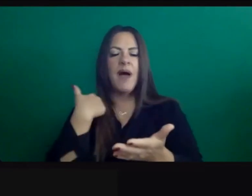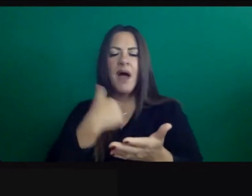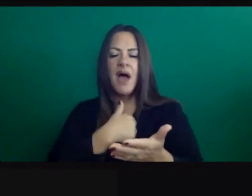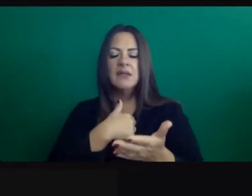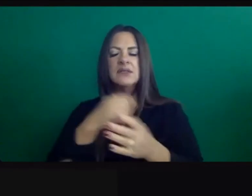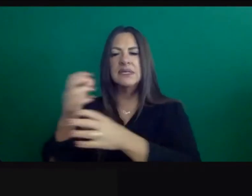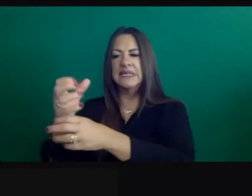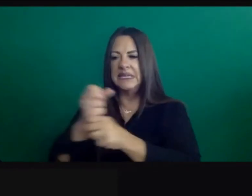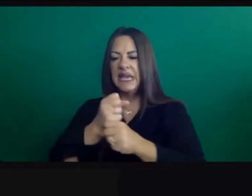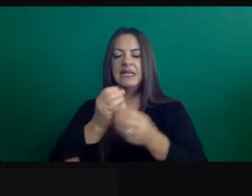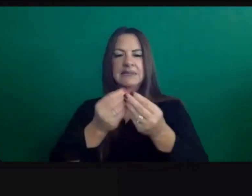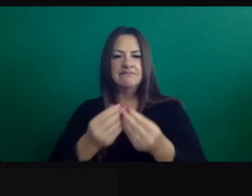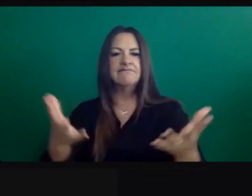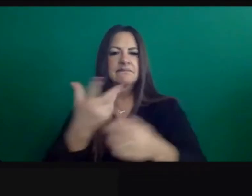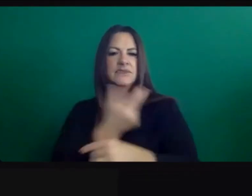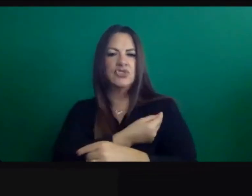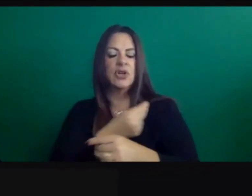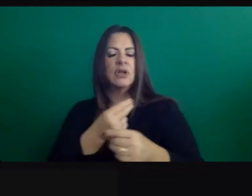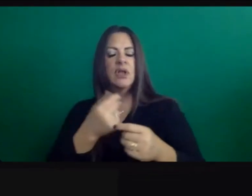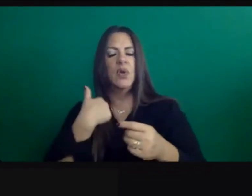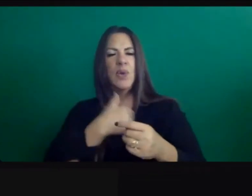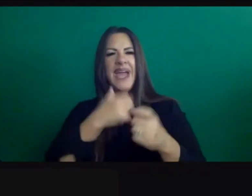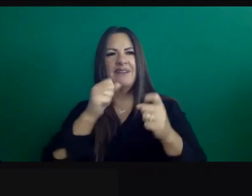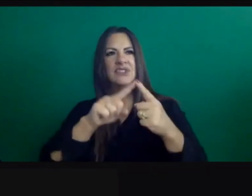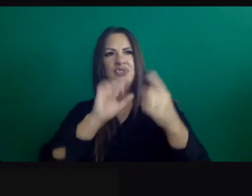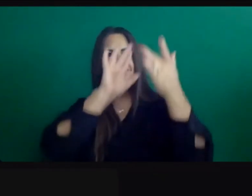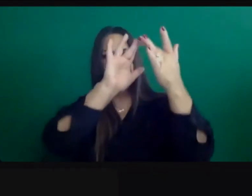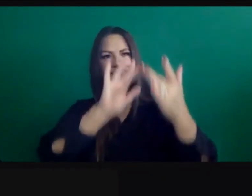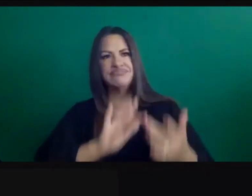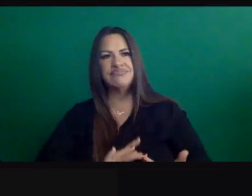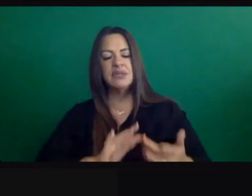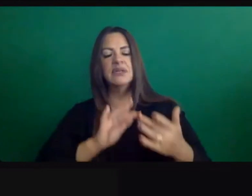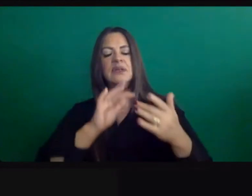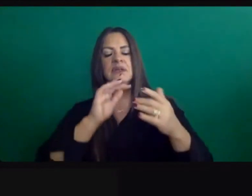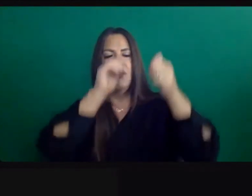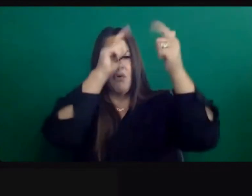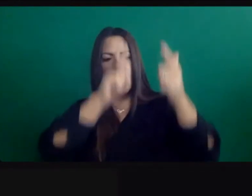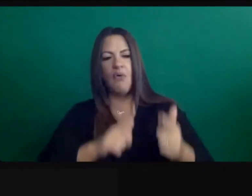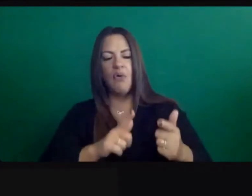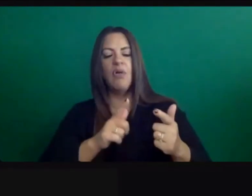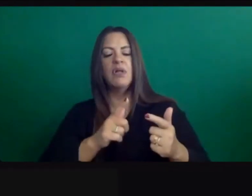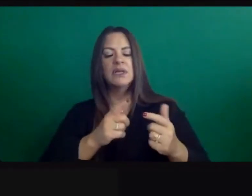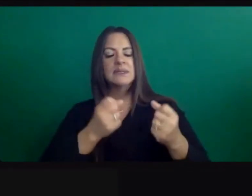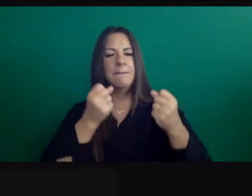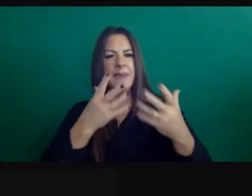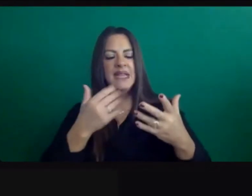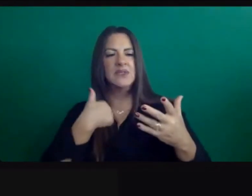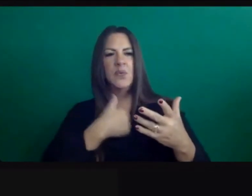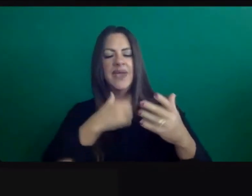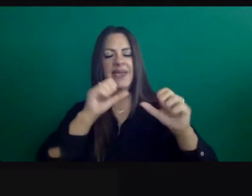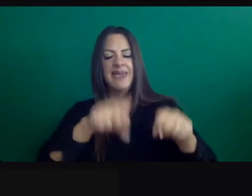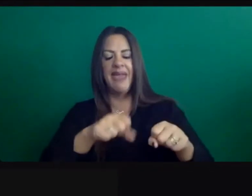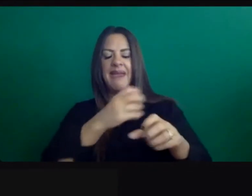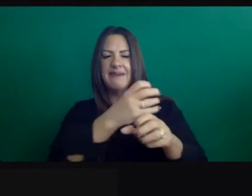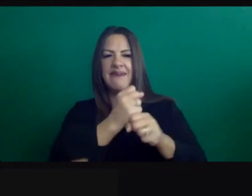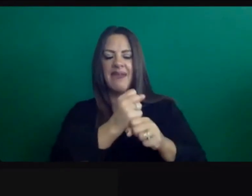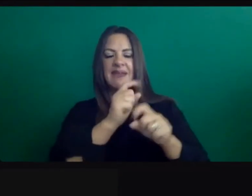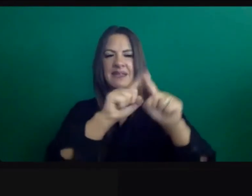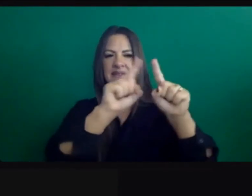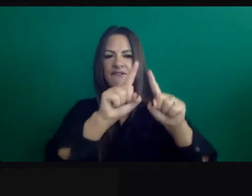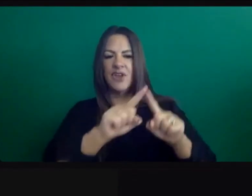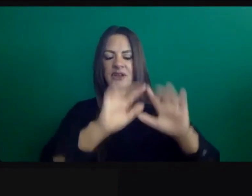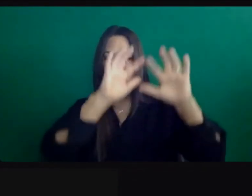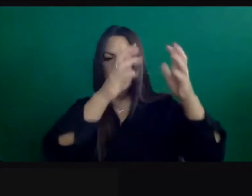other healthcare partners, our pharmacy partners, others who can help deliver vaccine, so that as we see an increased amount